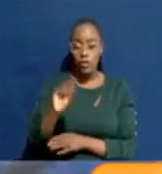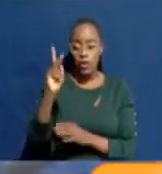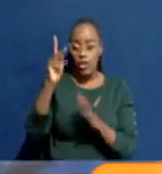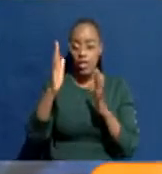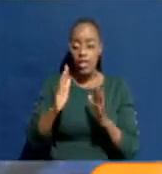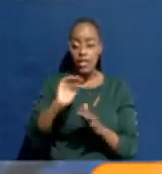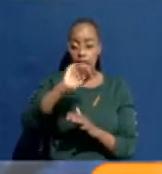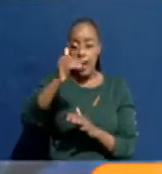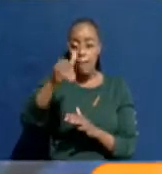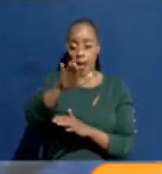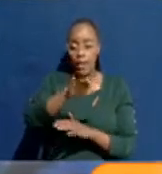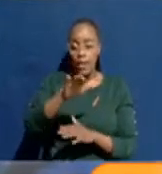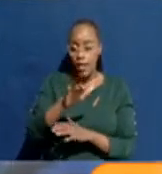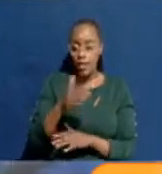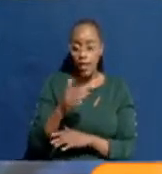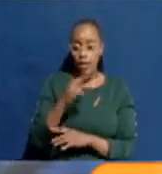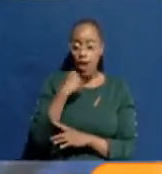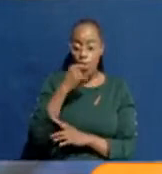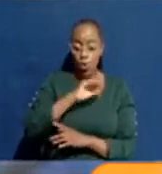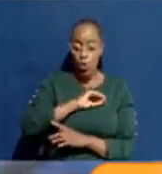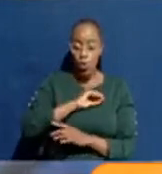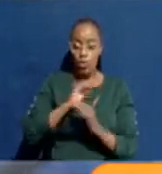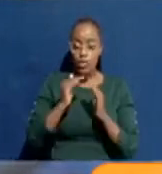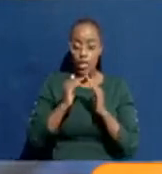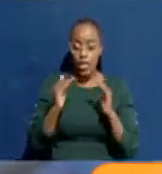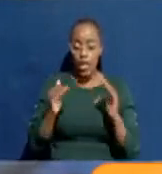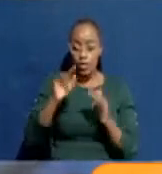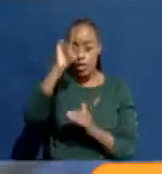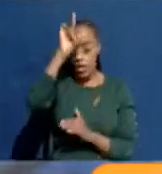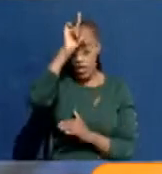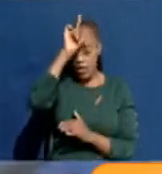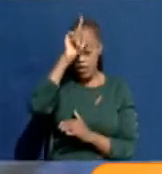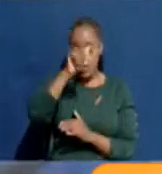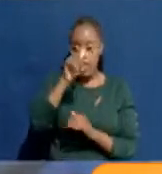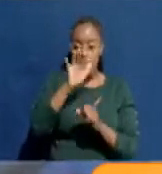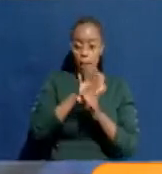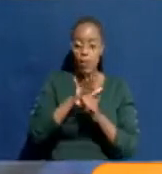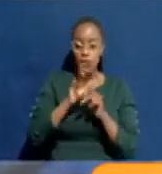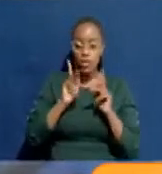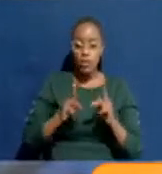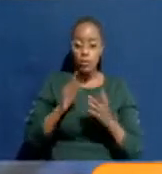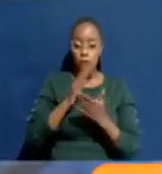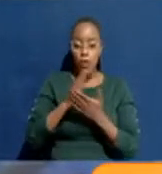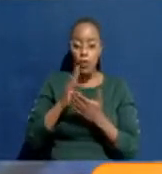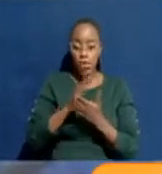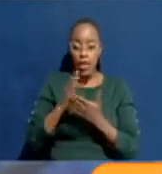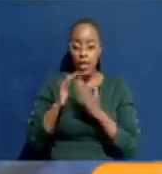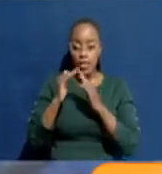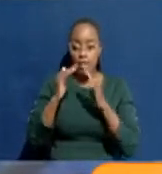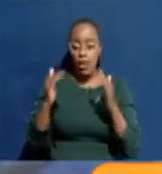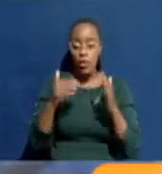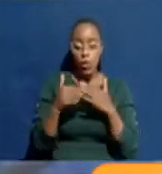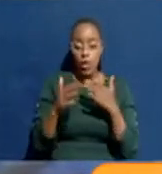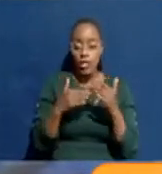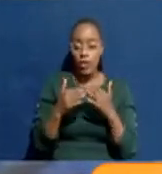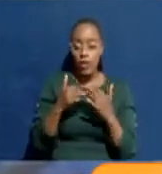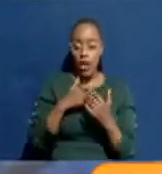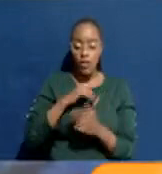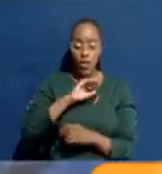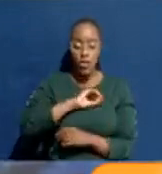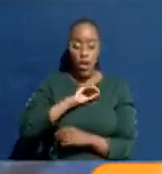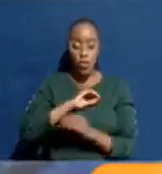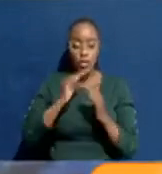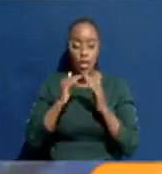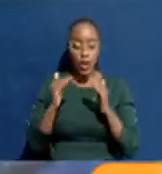urban areas mm-hmm. are the only ones who own the houses they live in. The other majority rent because of what comes with owning a house and a